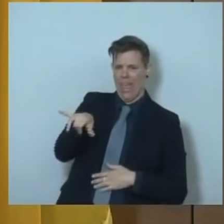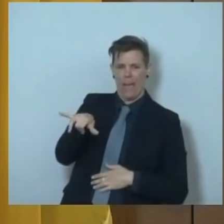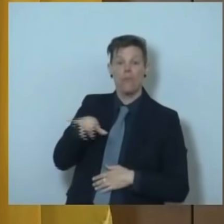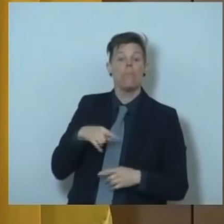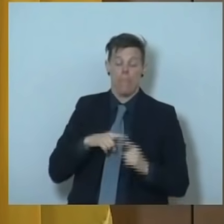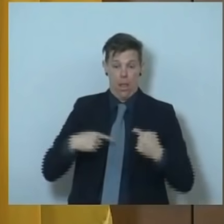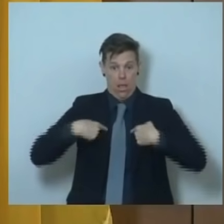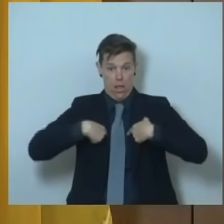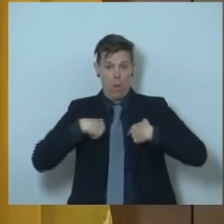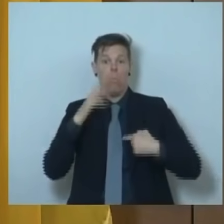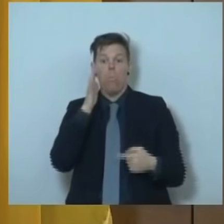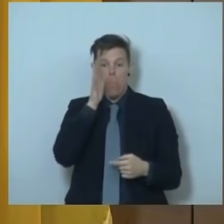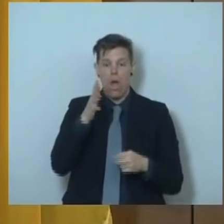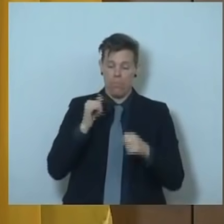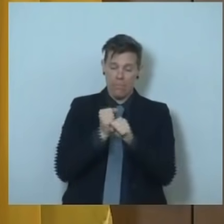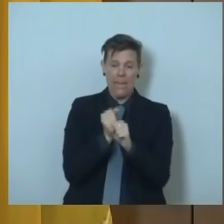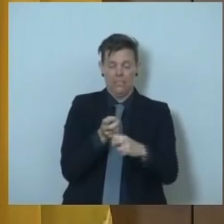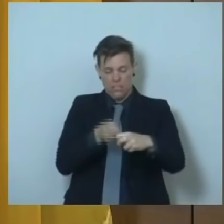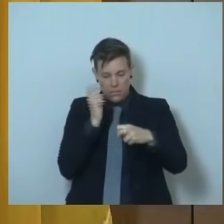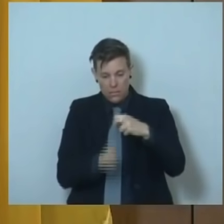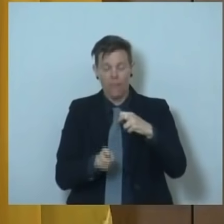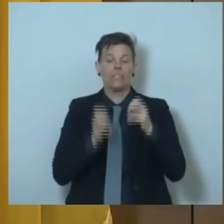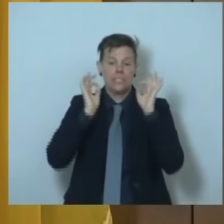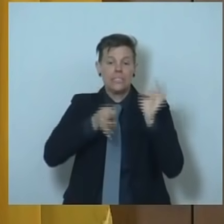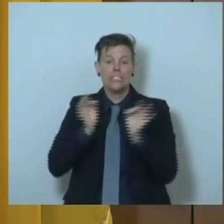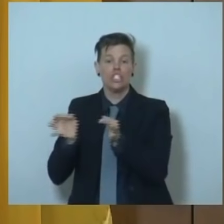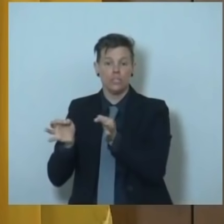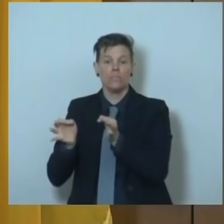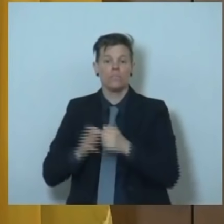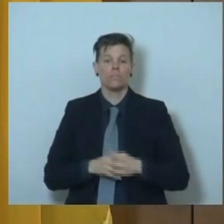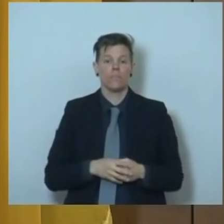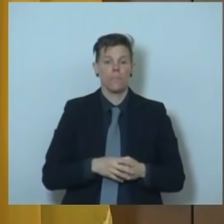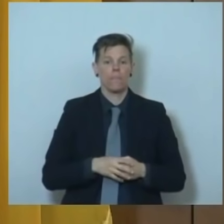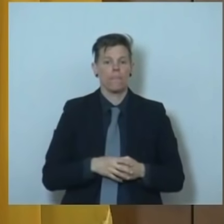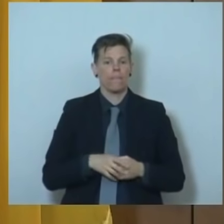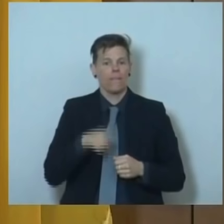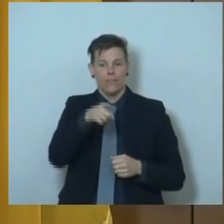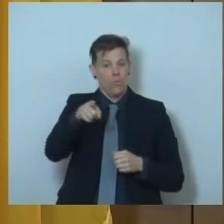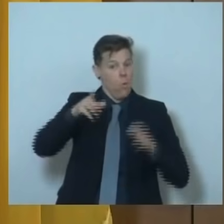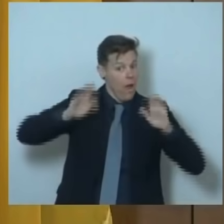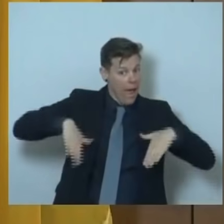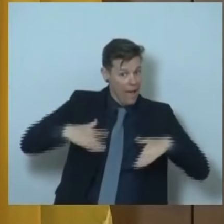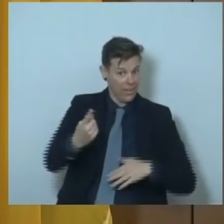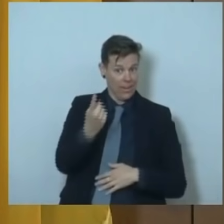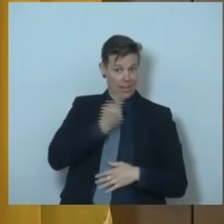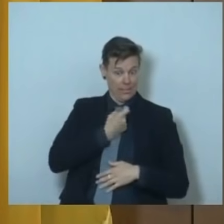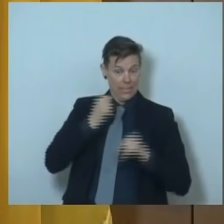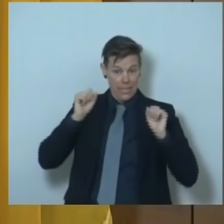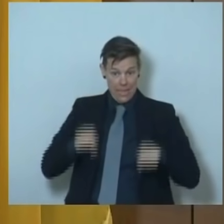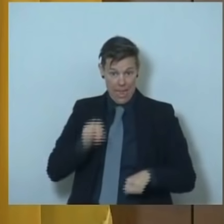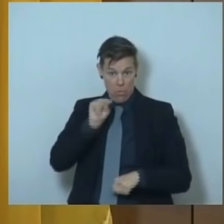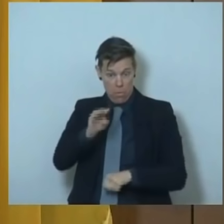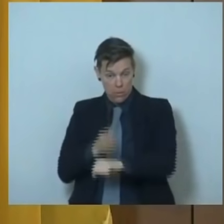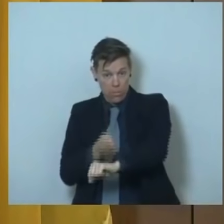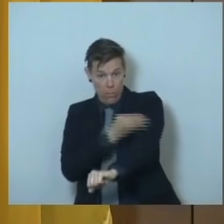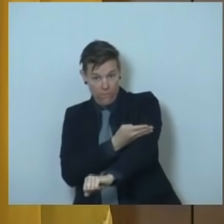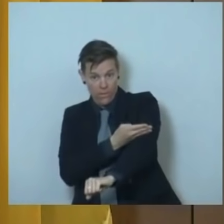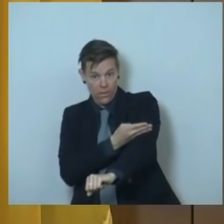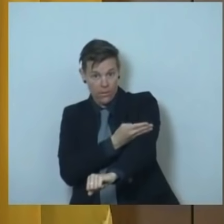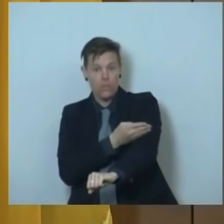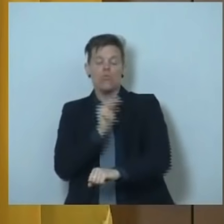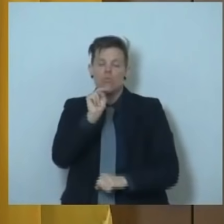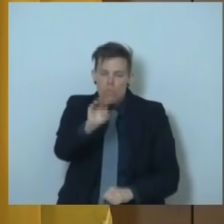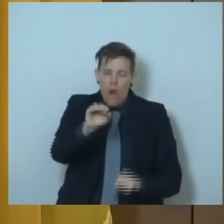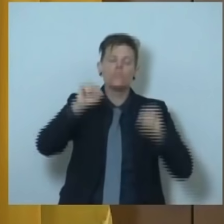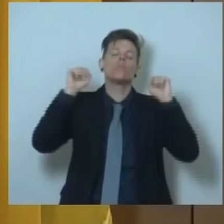me. Do I believe that New Mexicans still have time to turn the corner? You bet I do. Do I believe that we can have